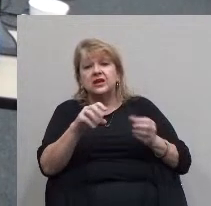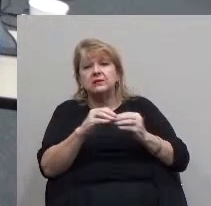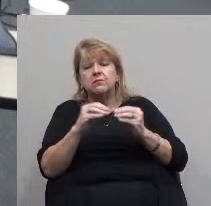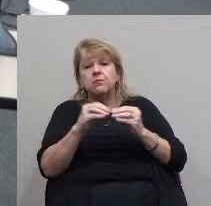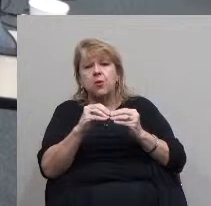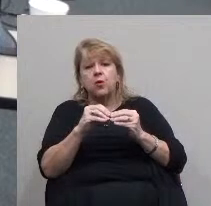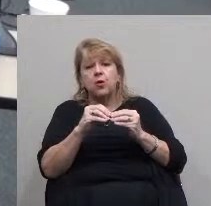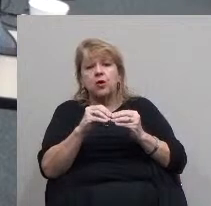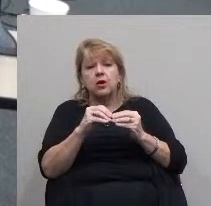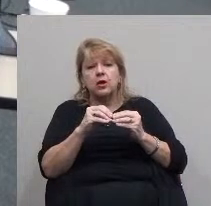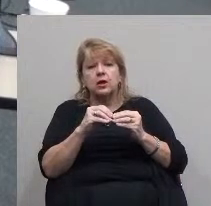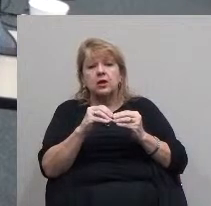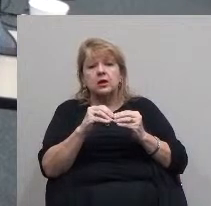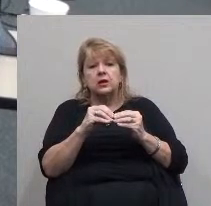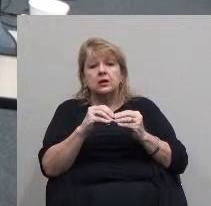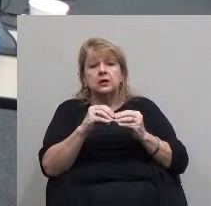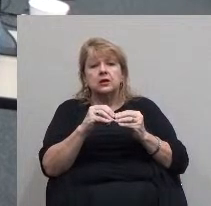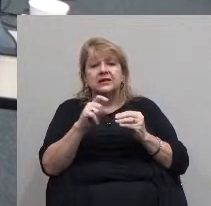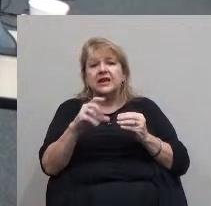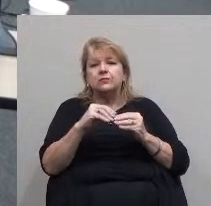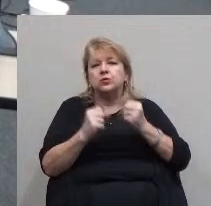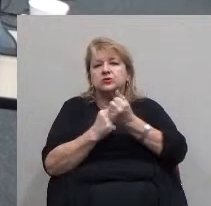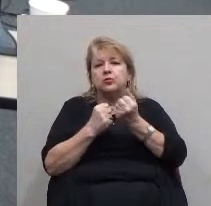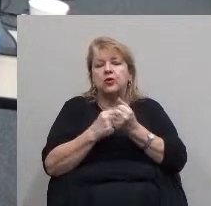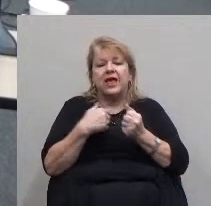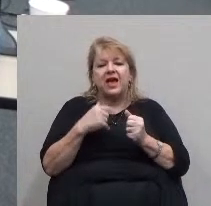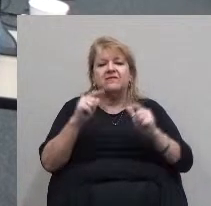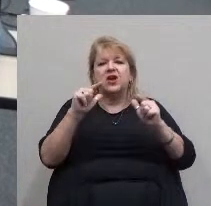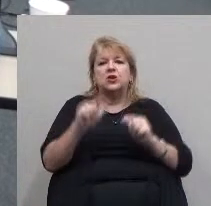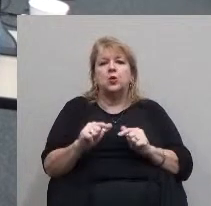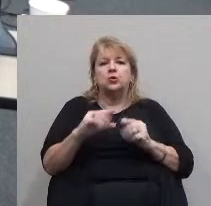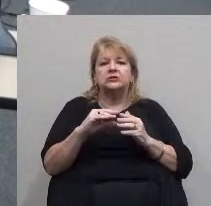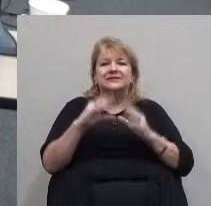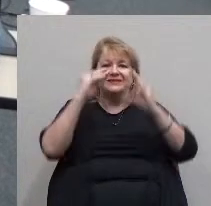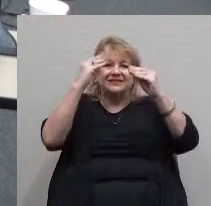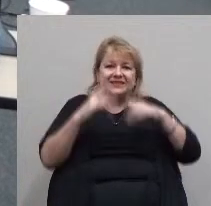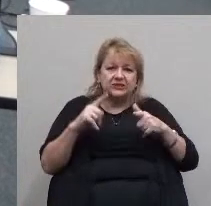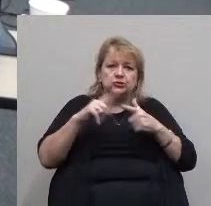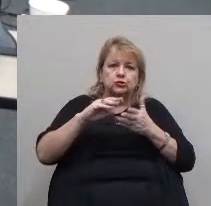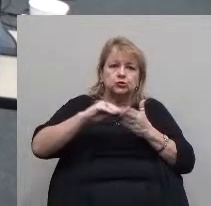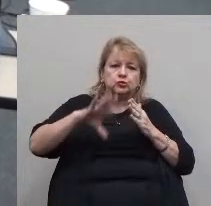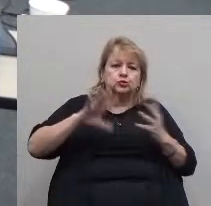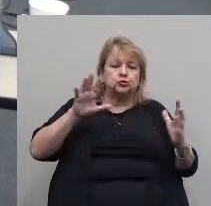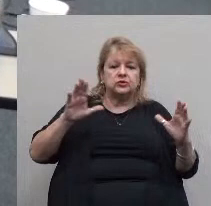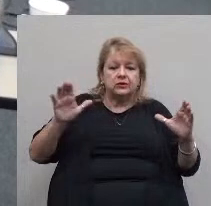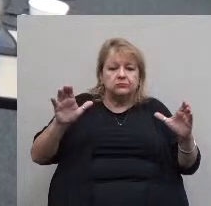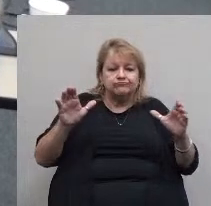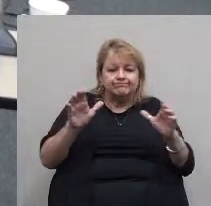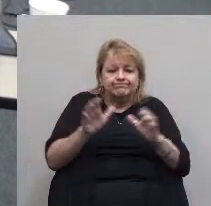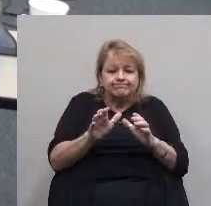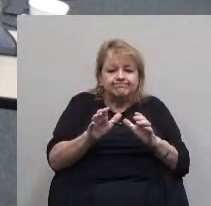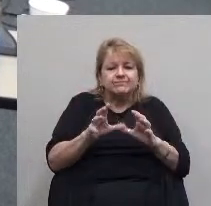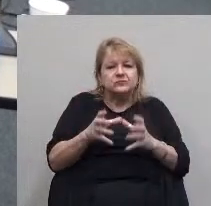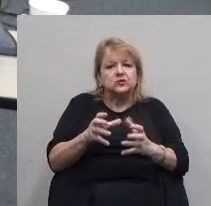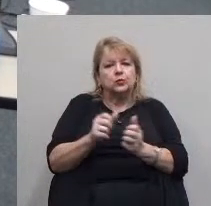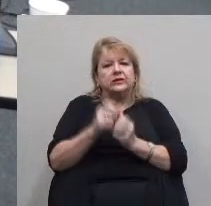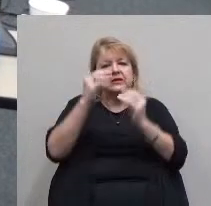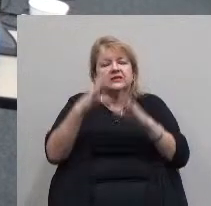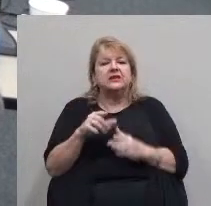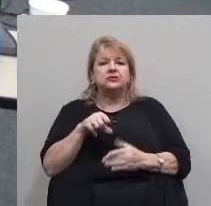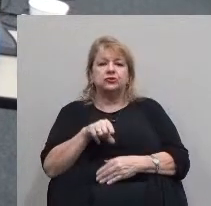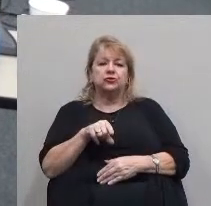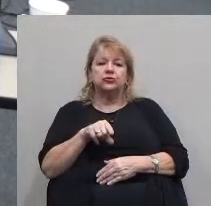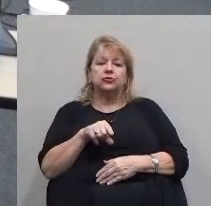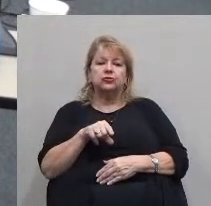lower teacher-to-student ratio. So I think you're going to see more of that as the profession evolves. Here, what we were looking at